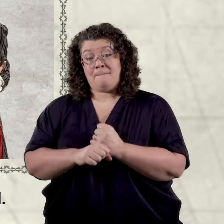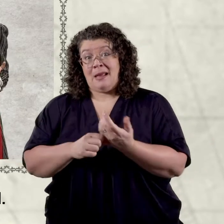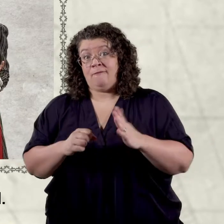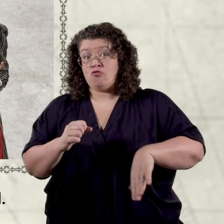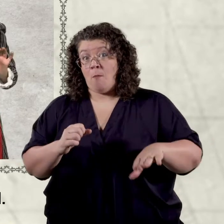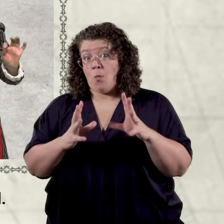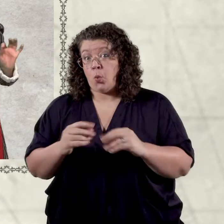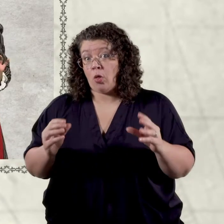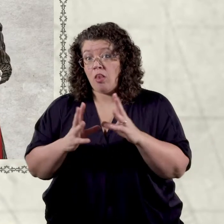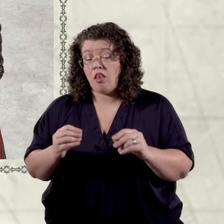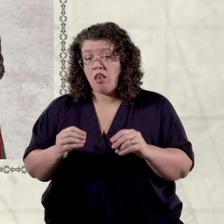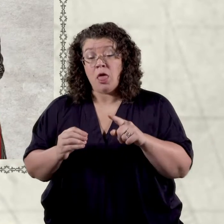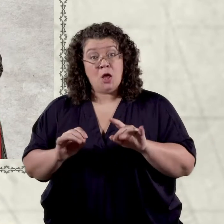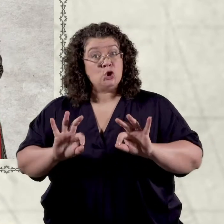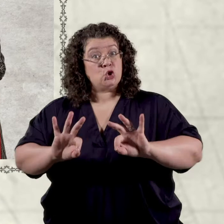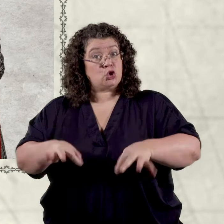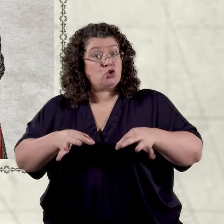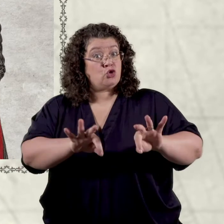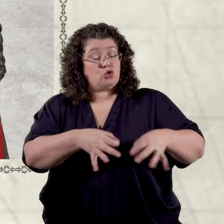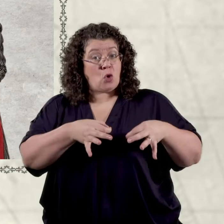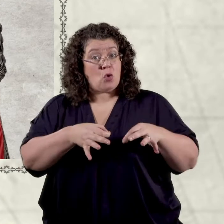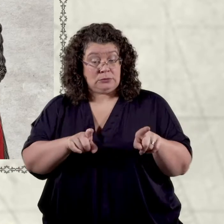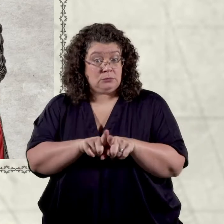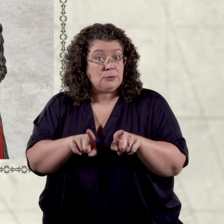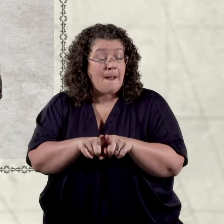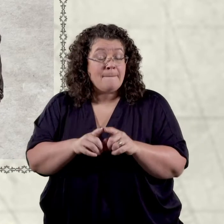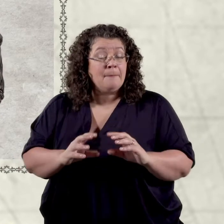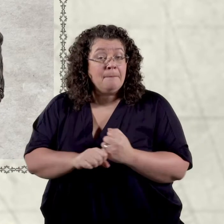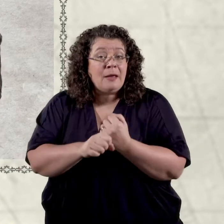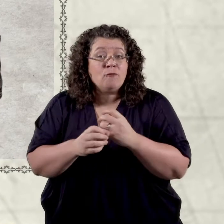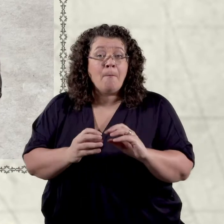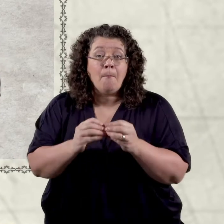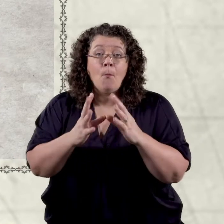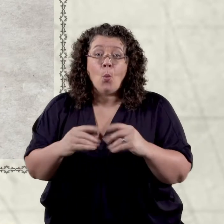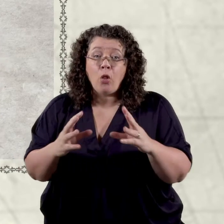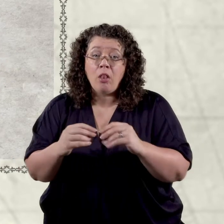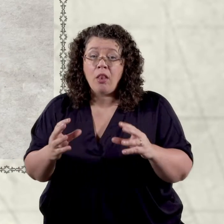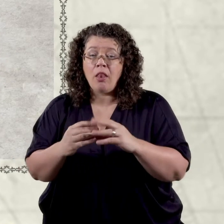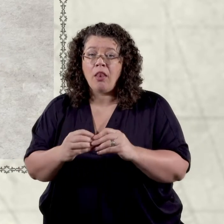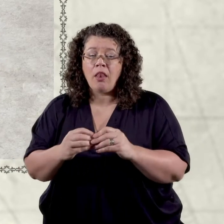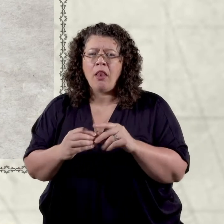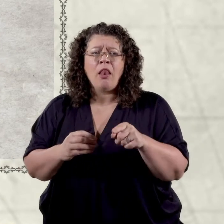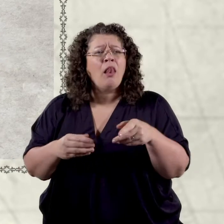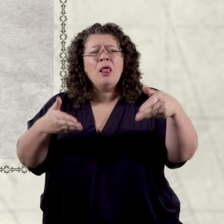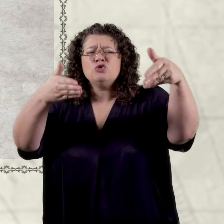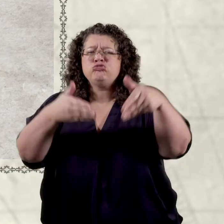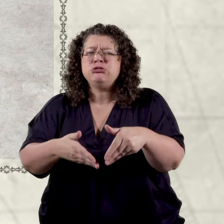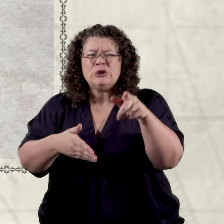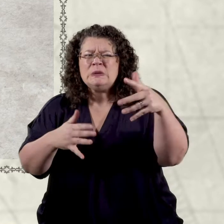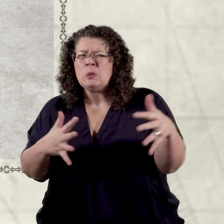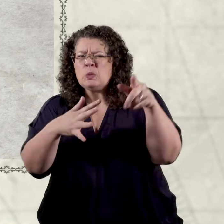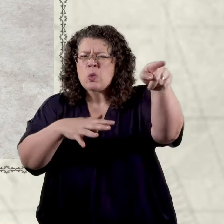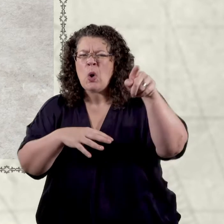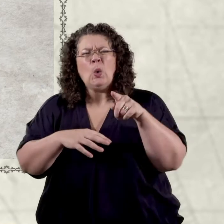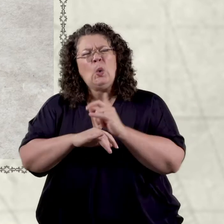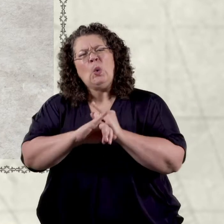from wool. Their socks were made from wool also. Conditions in the trenches were very bad for the